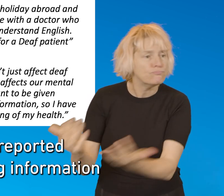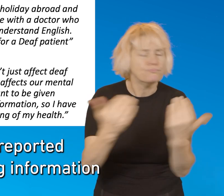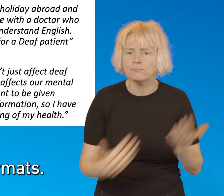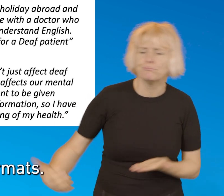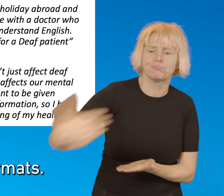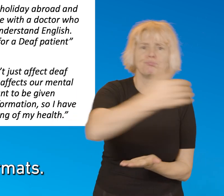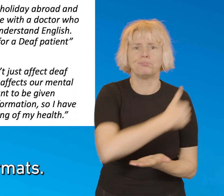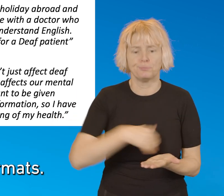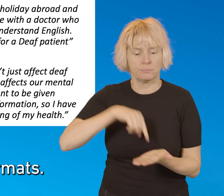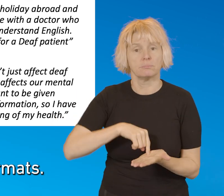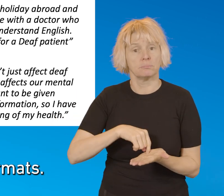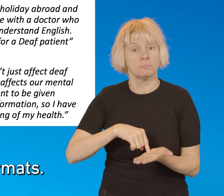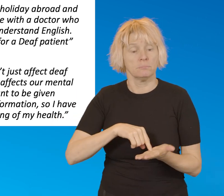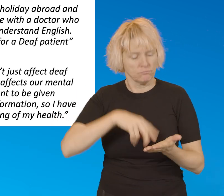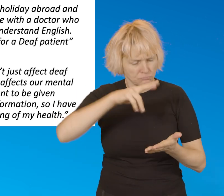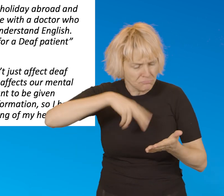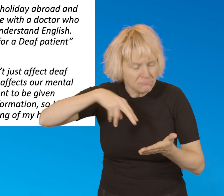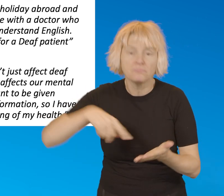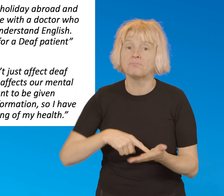receiving information in alternative formats.